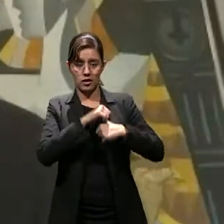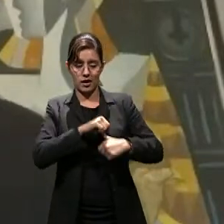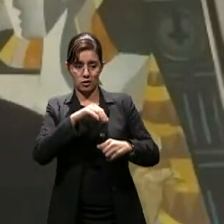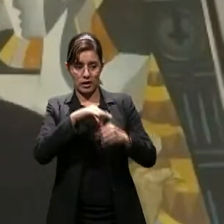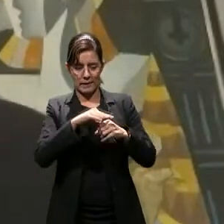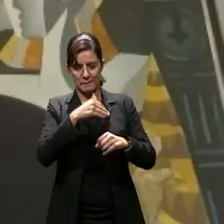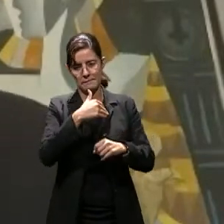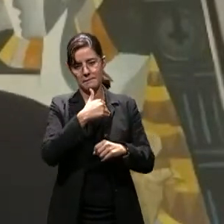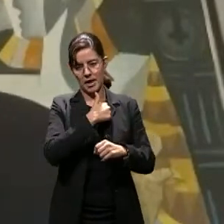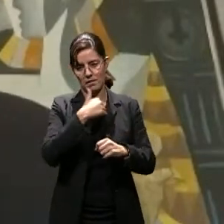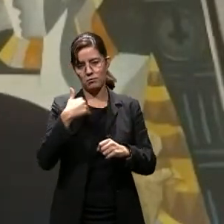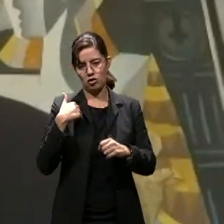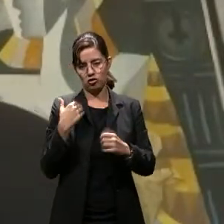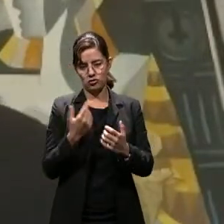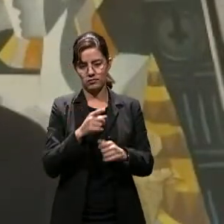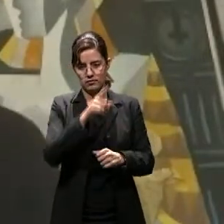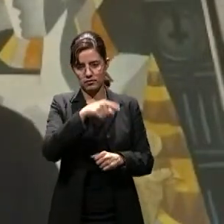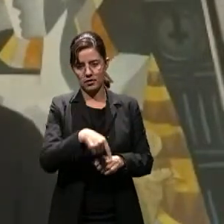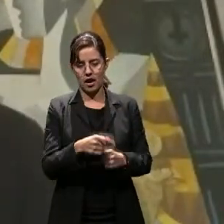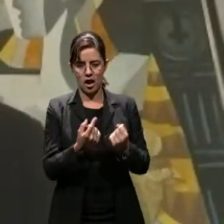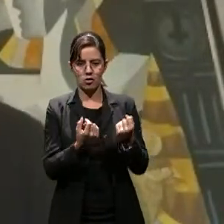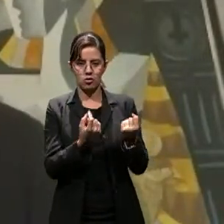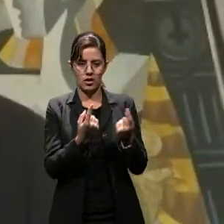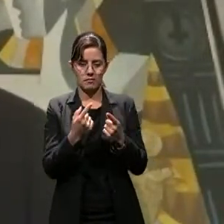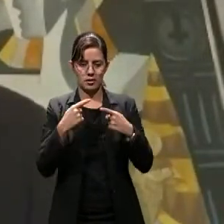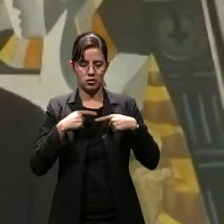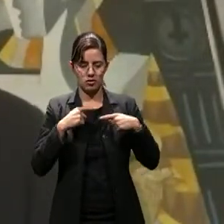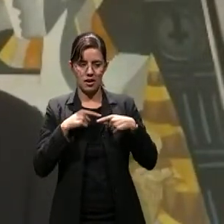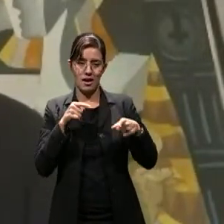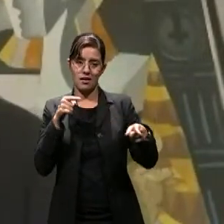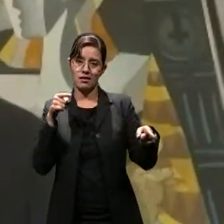electoral authority, as well as